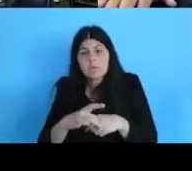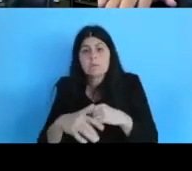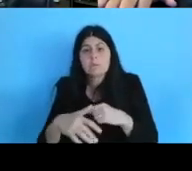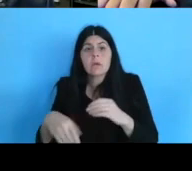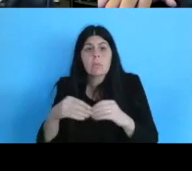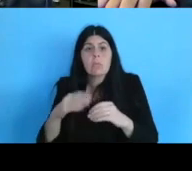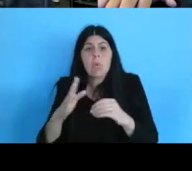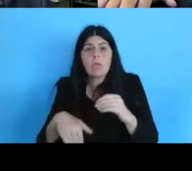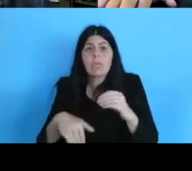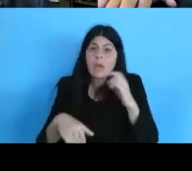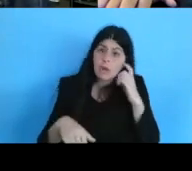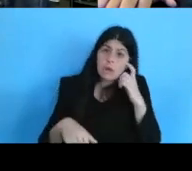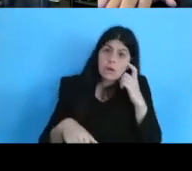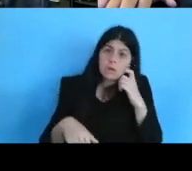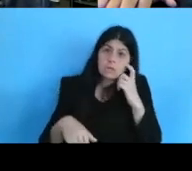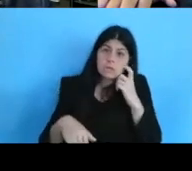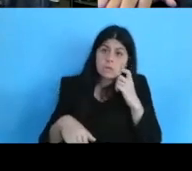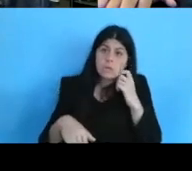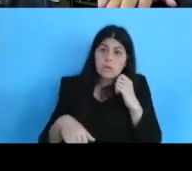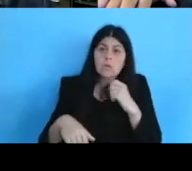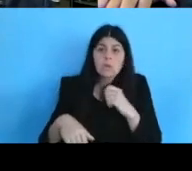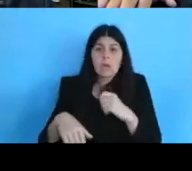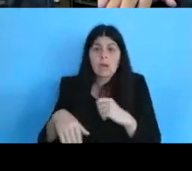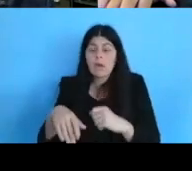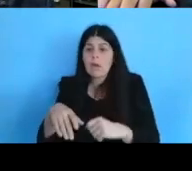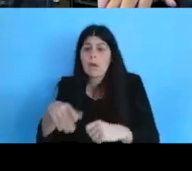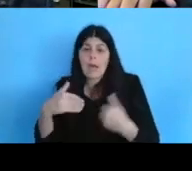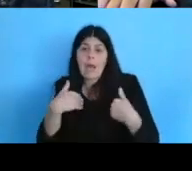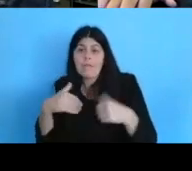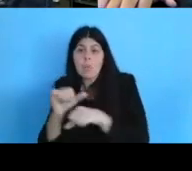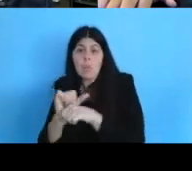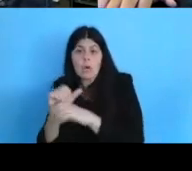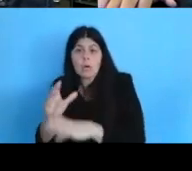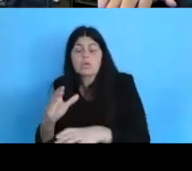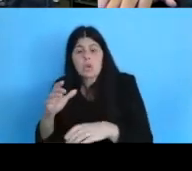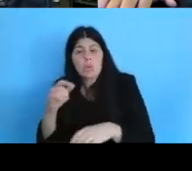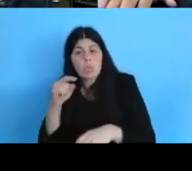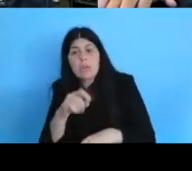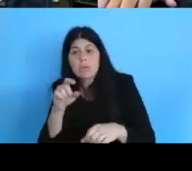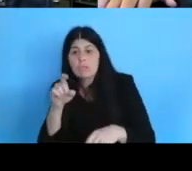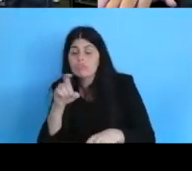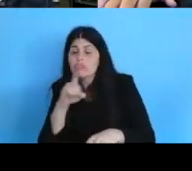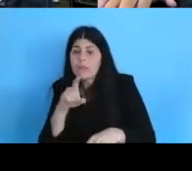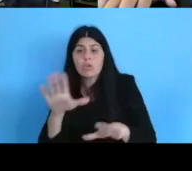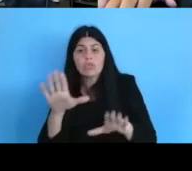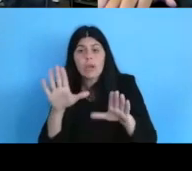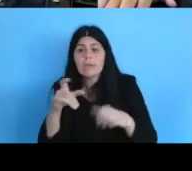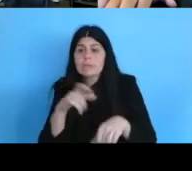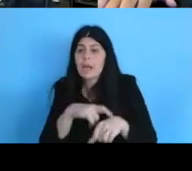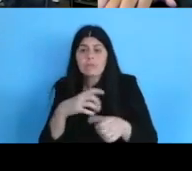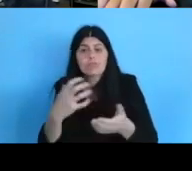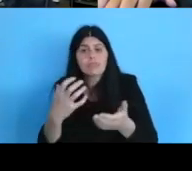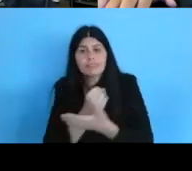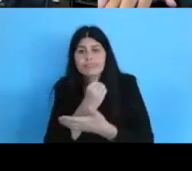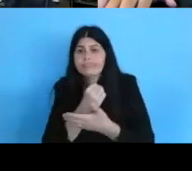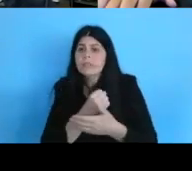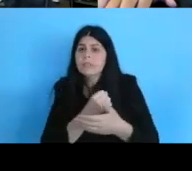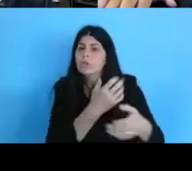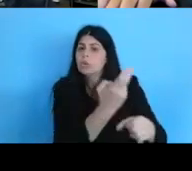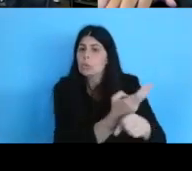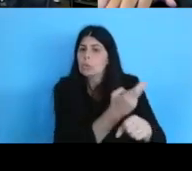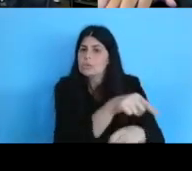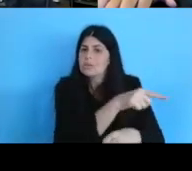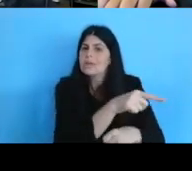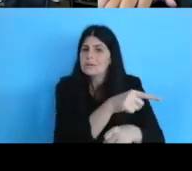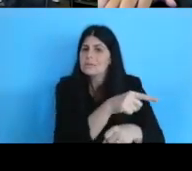perfect time to tap into a largely untapped talent pool. Many people with disabilities often possess a hidden